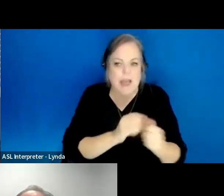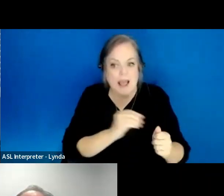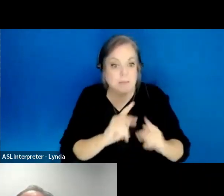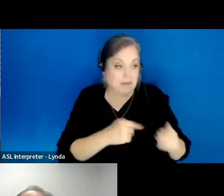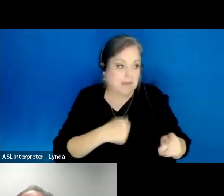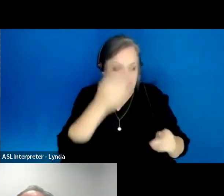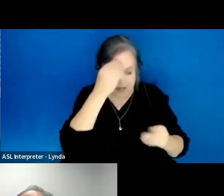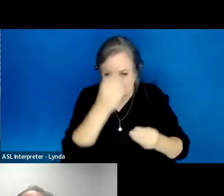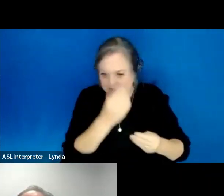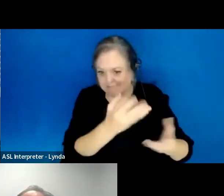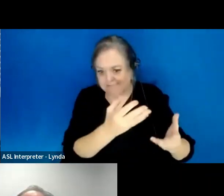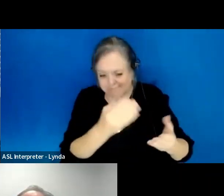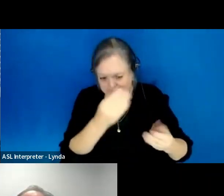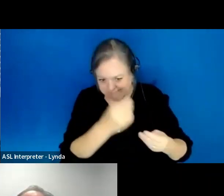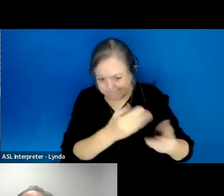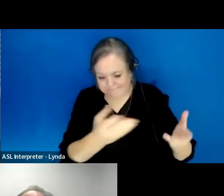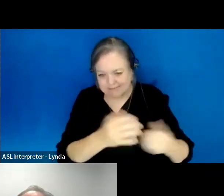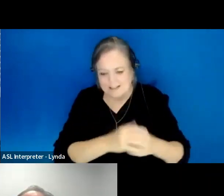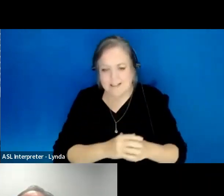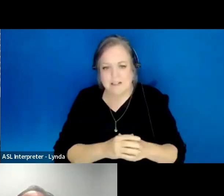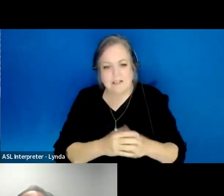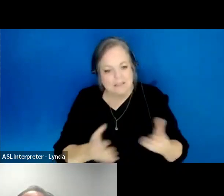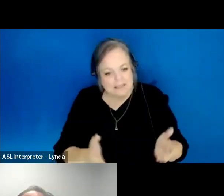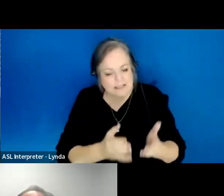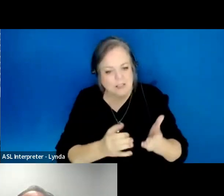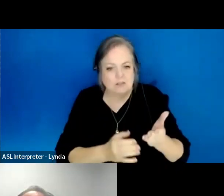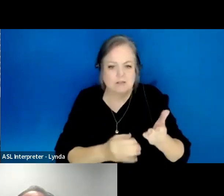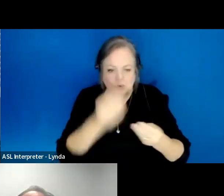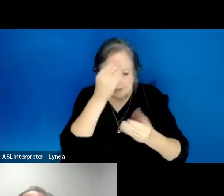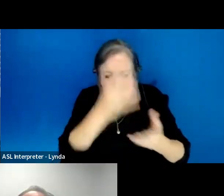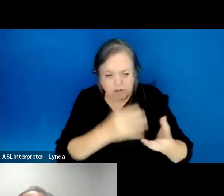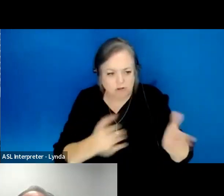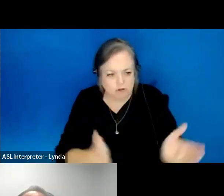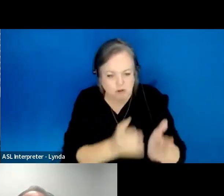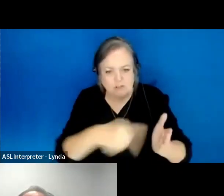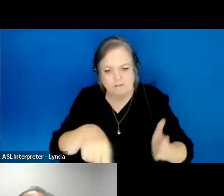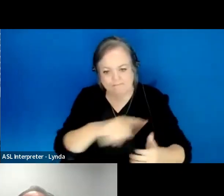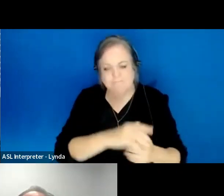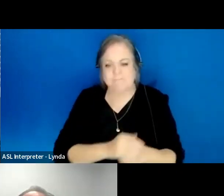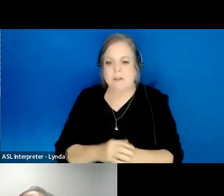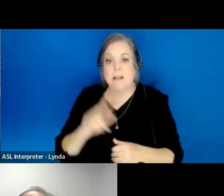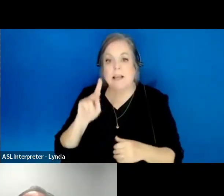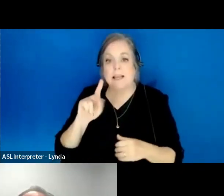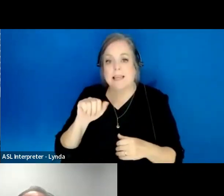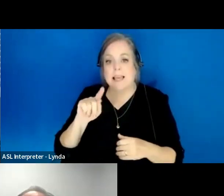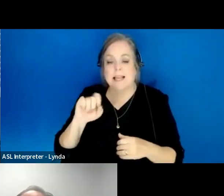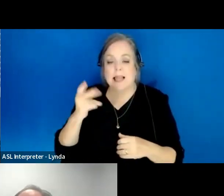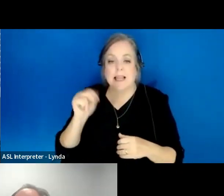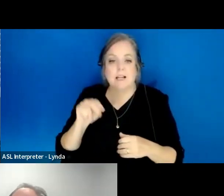great. Continue to be a source of information and encouragement. Great. Thank you. And Caitlin, what are you going to